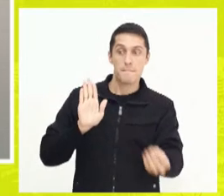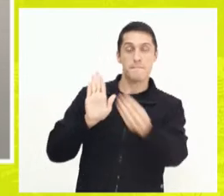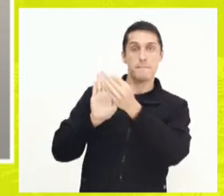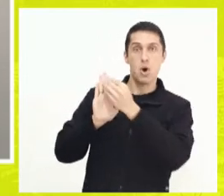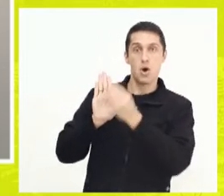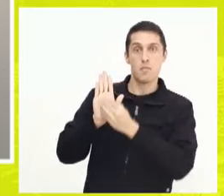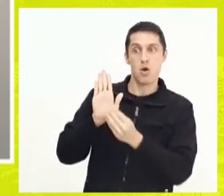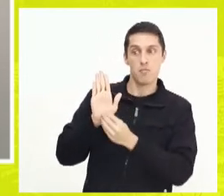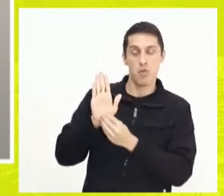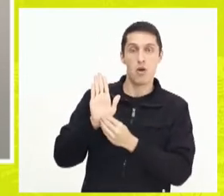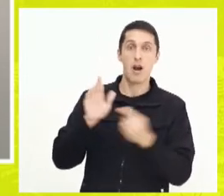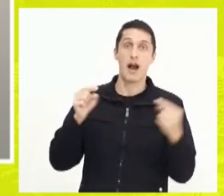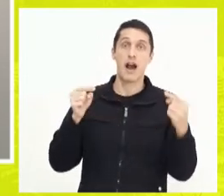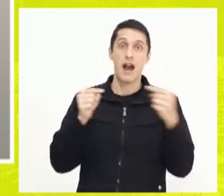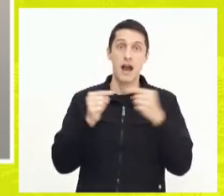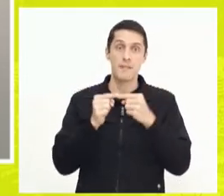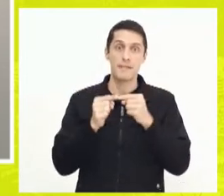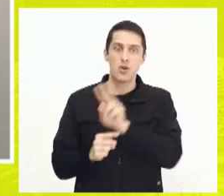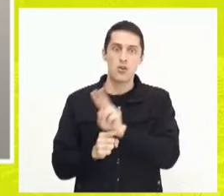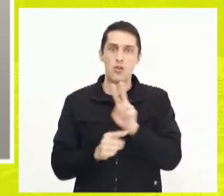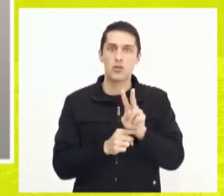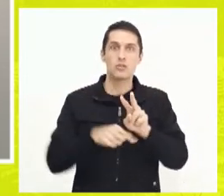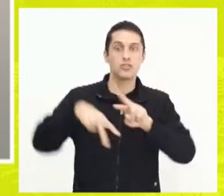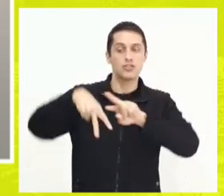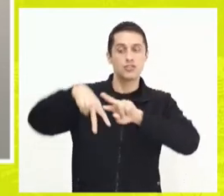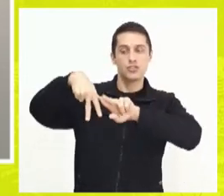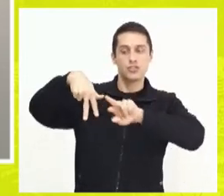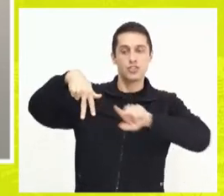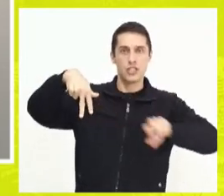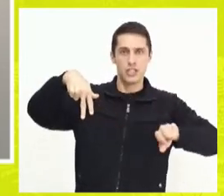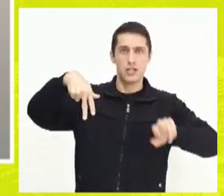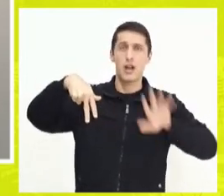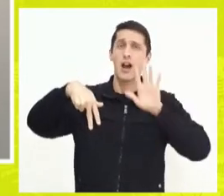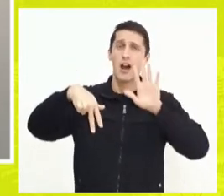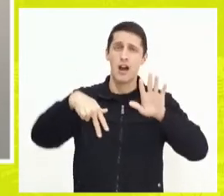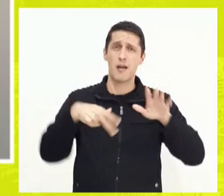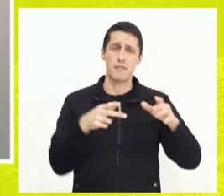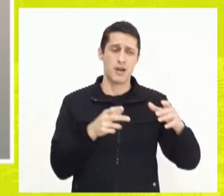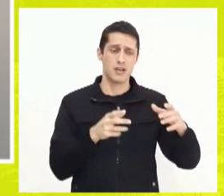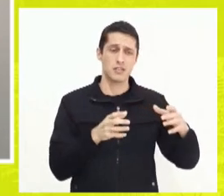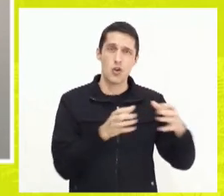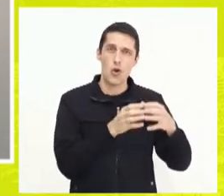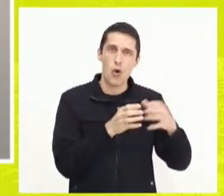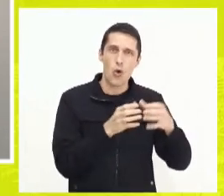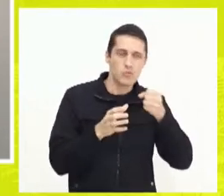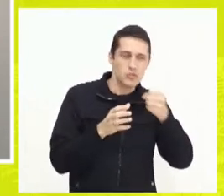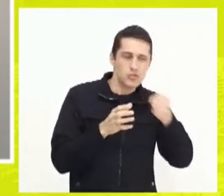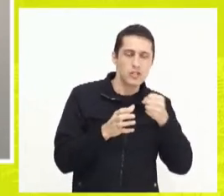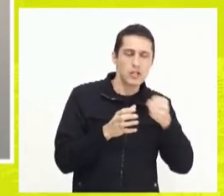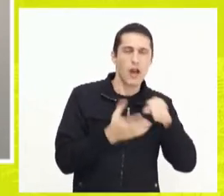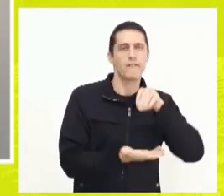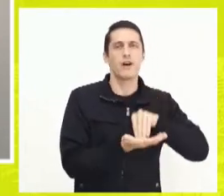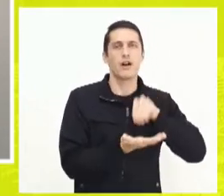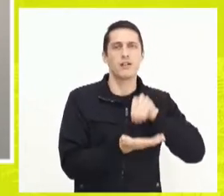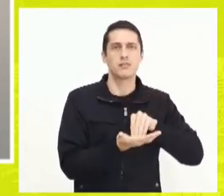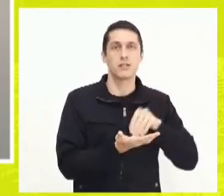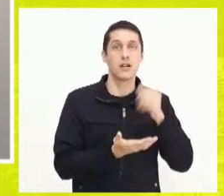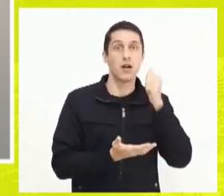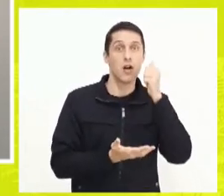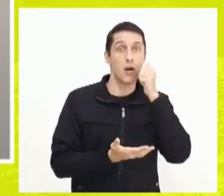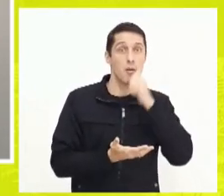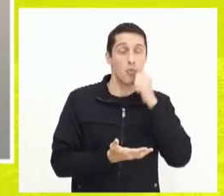by good people all gender this practice is really far from what it should be uh that women are